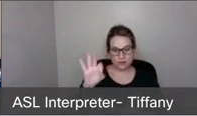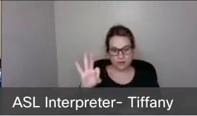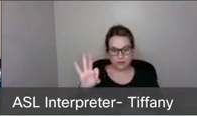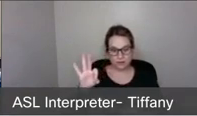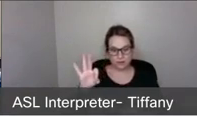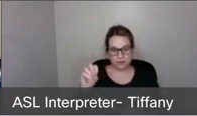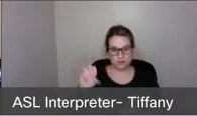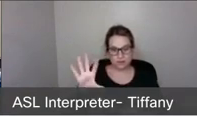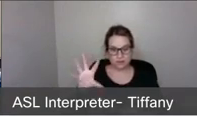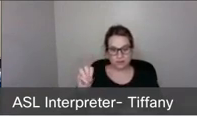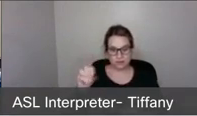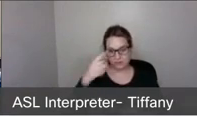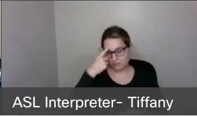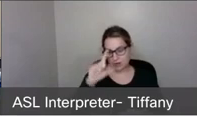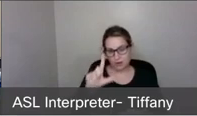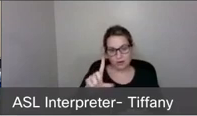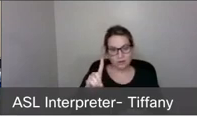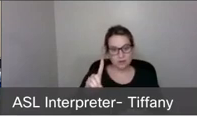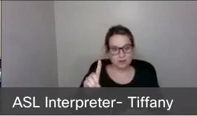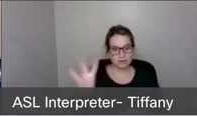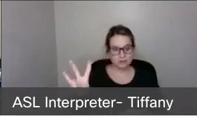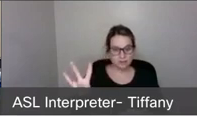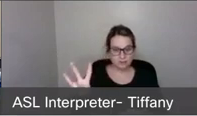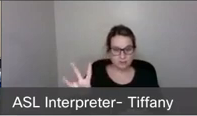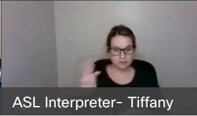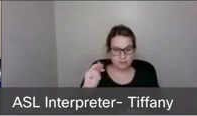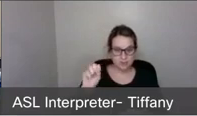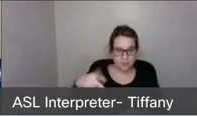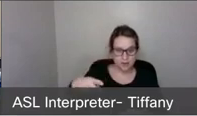LDF050 for LD7 and map